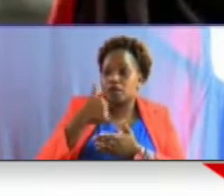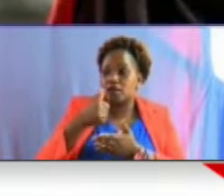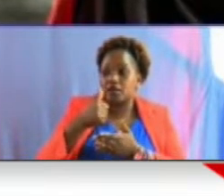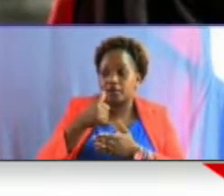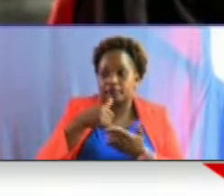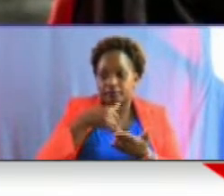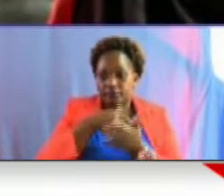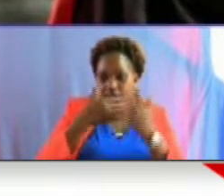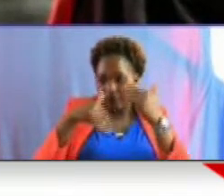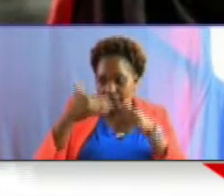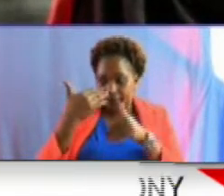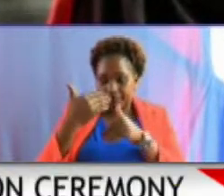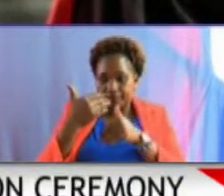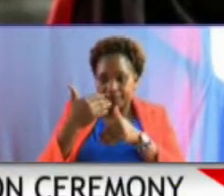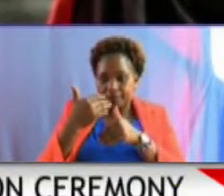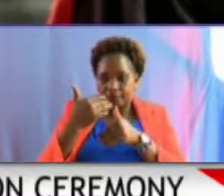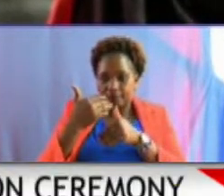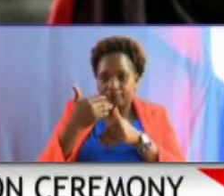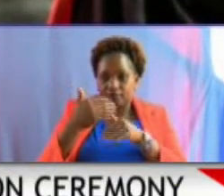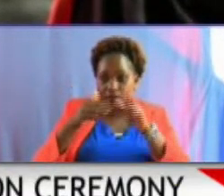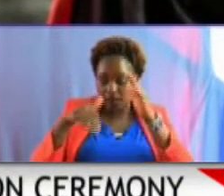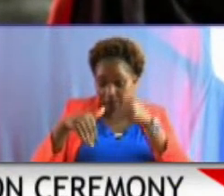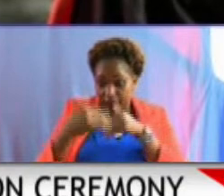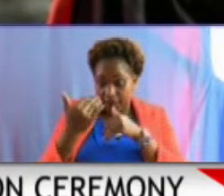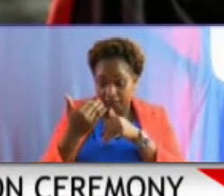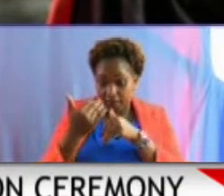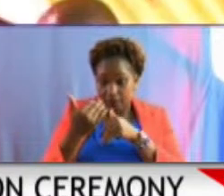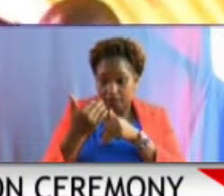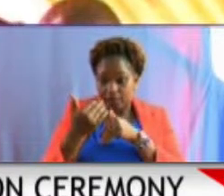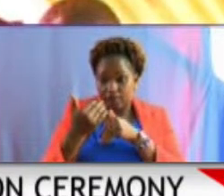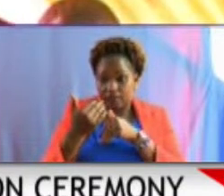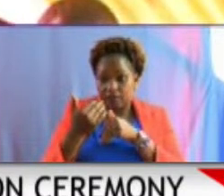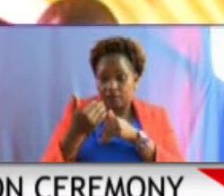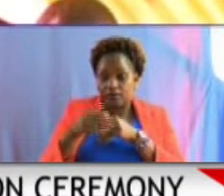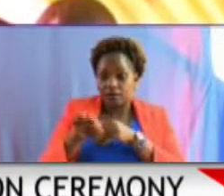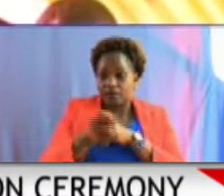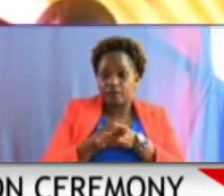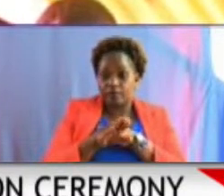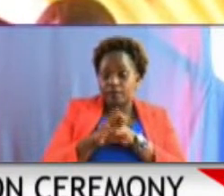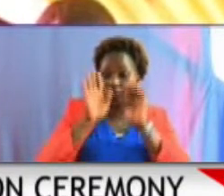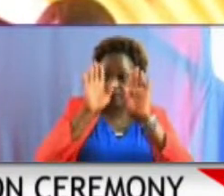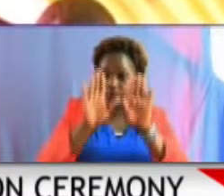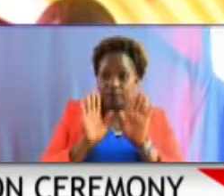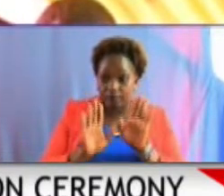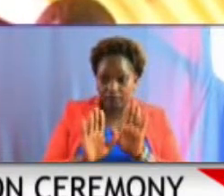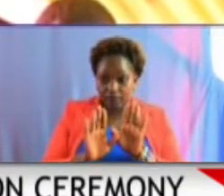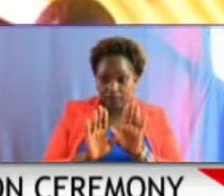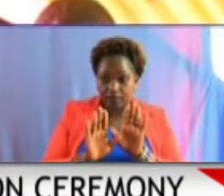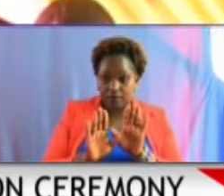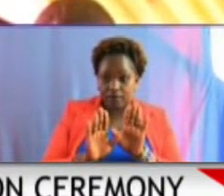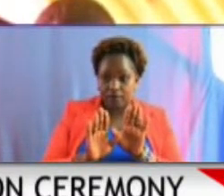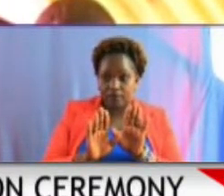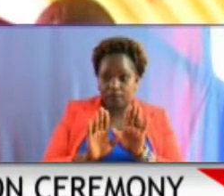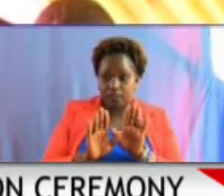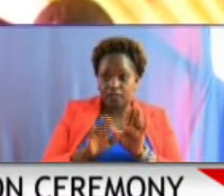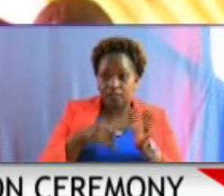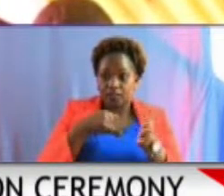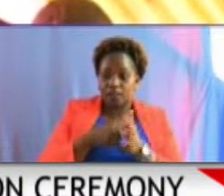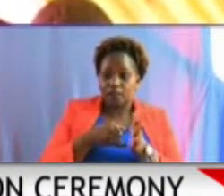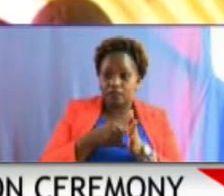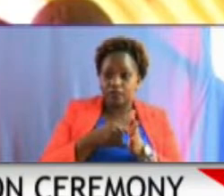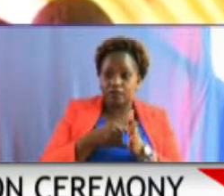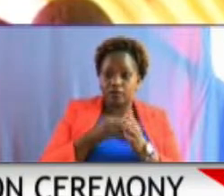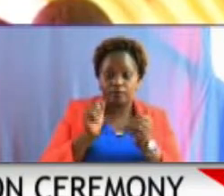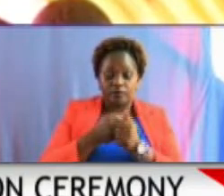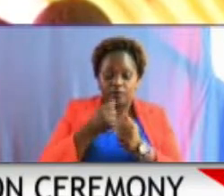university. The university's technological environment is important as it is an